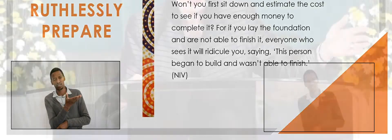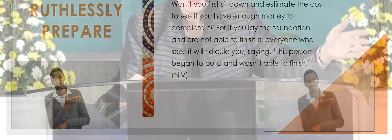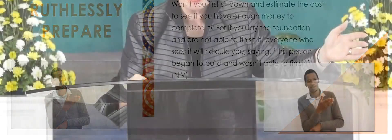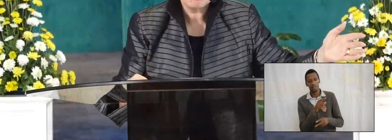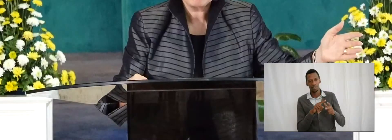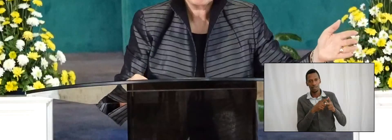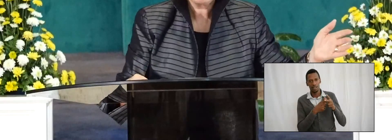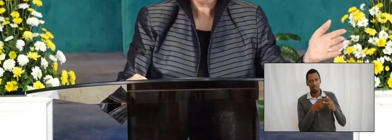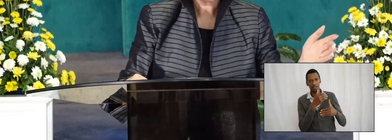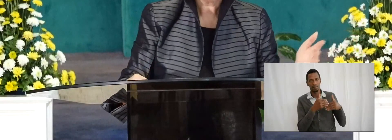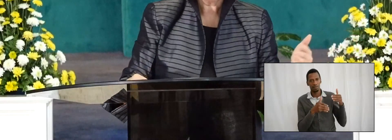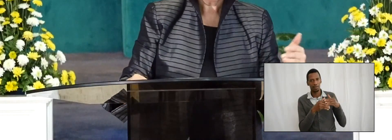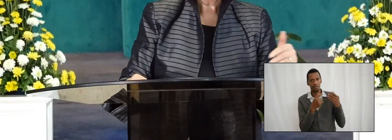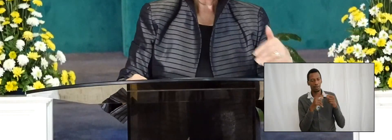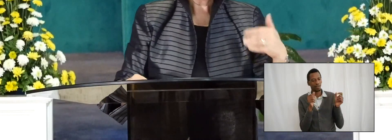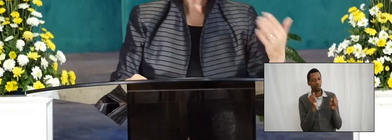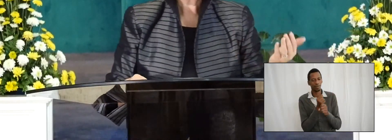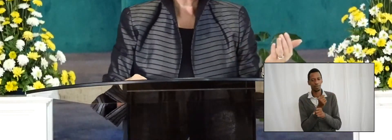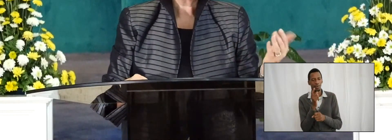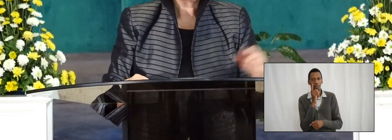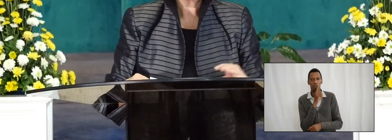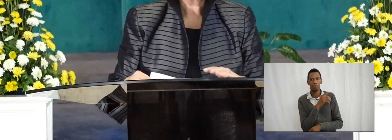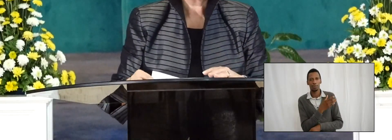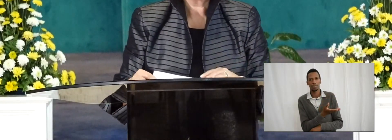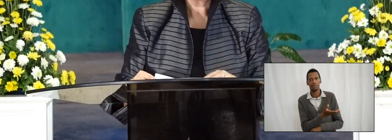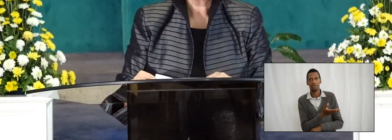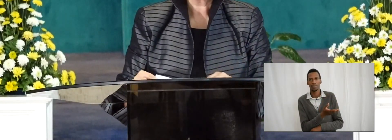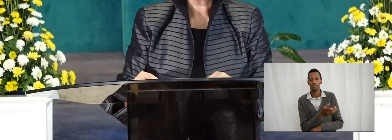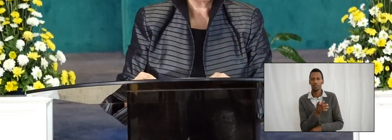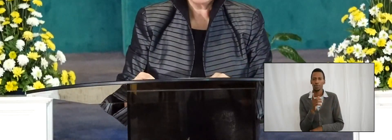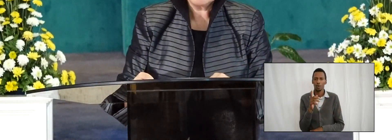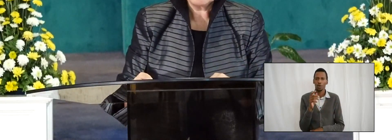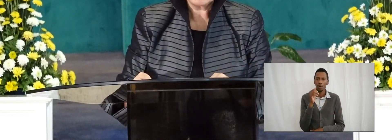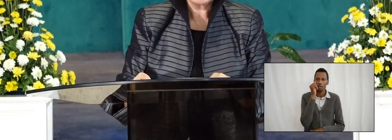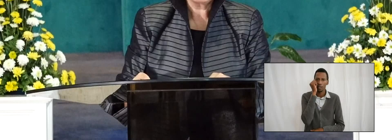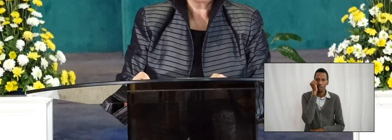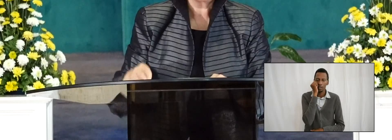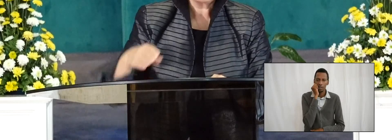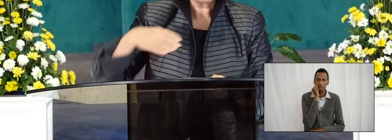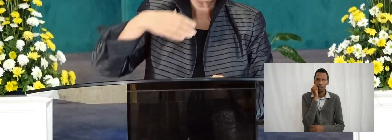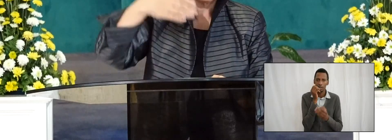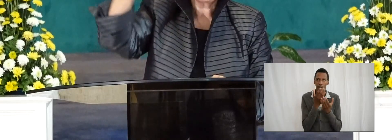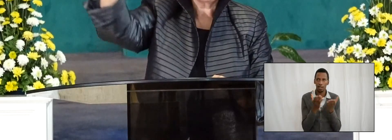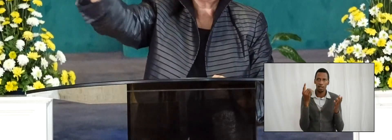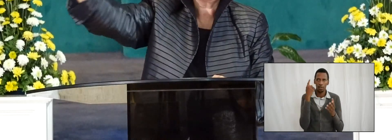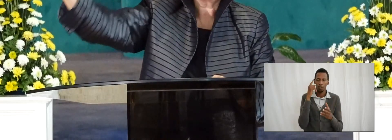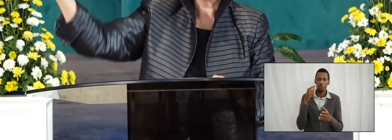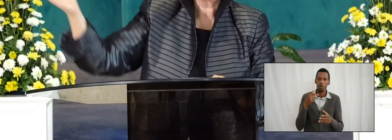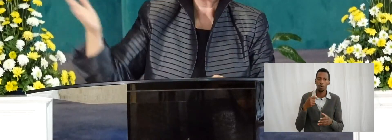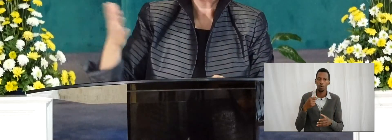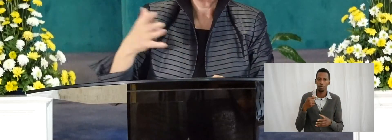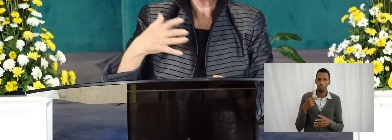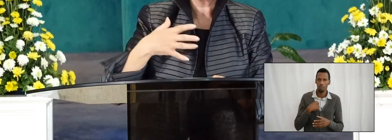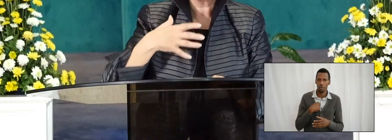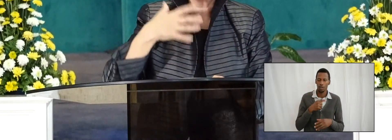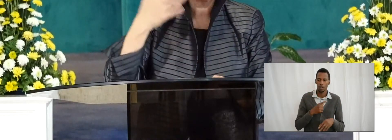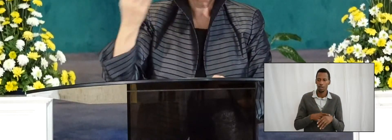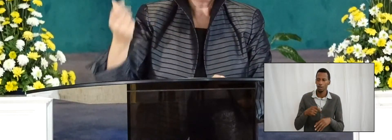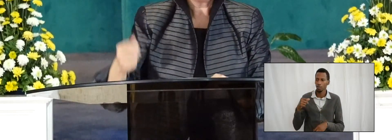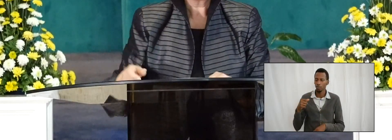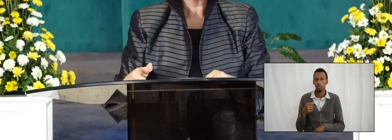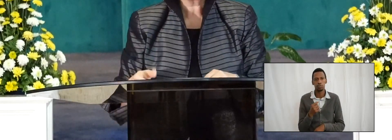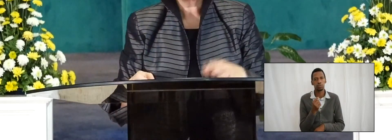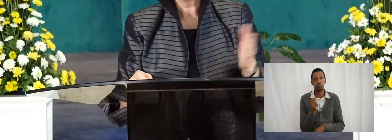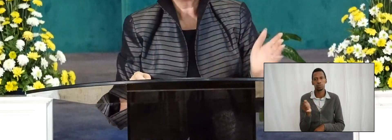to finish.'" One of the saddest things for me is when I go around and I